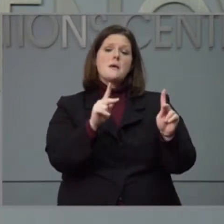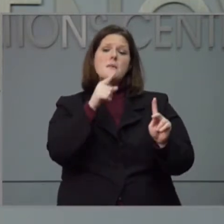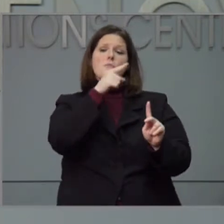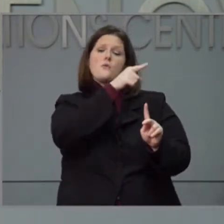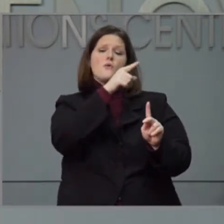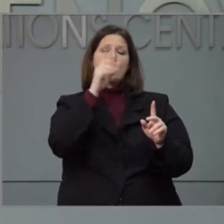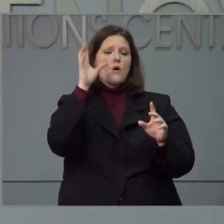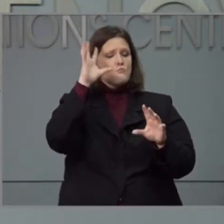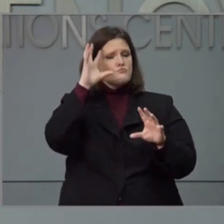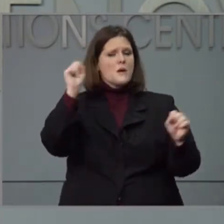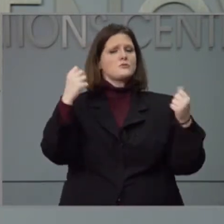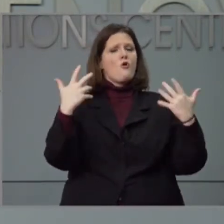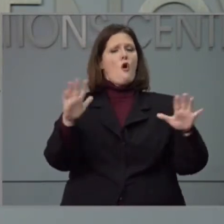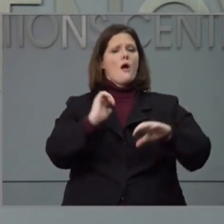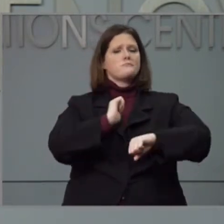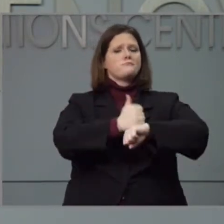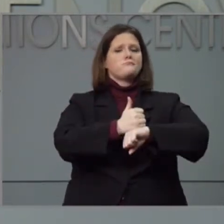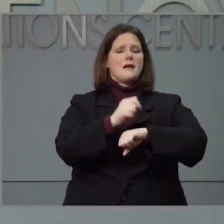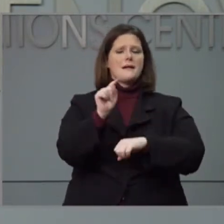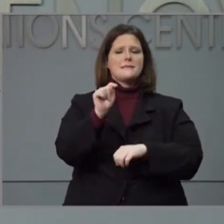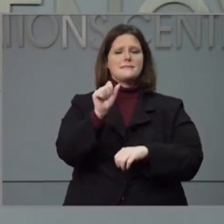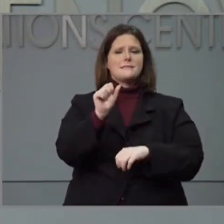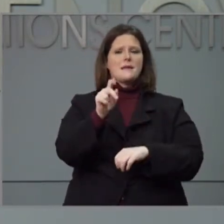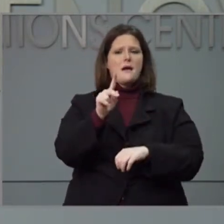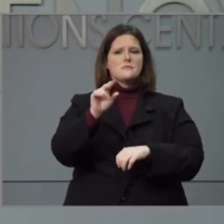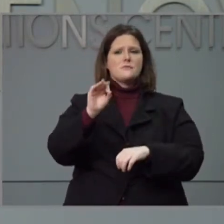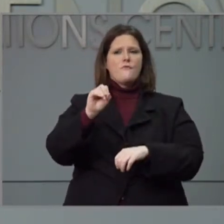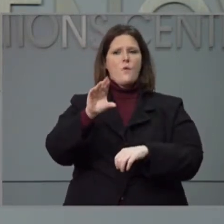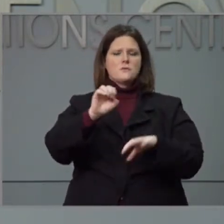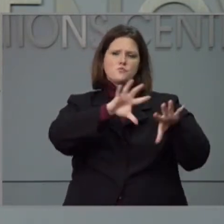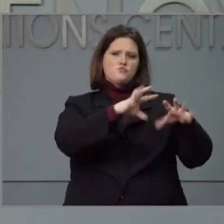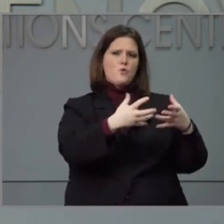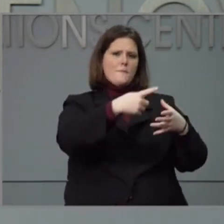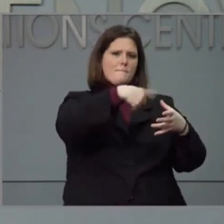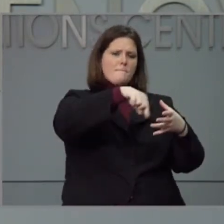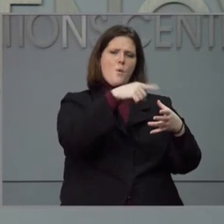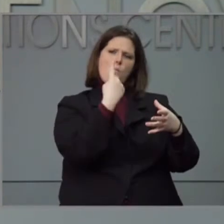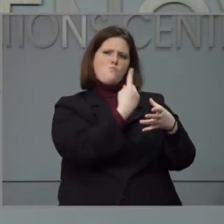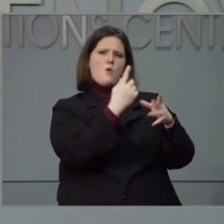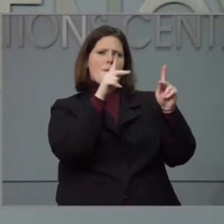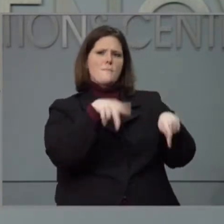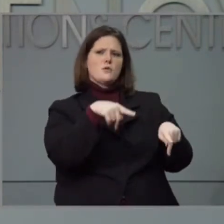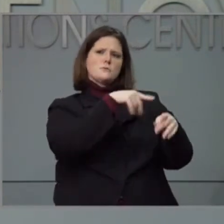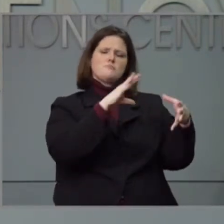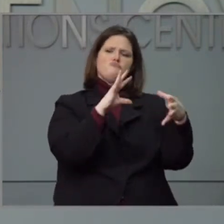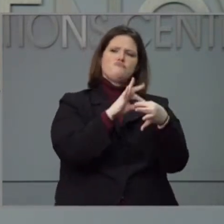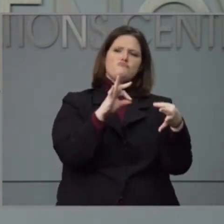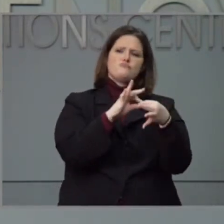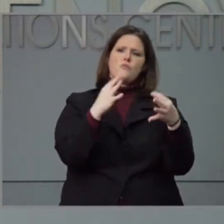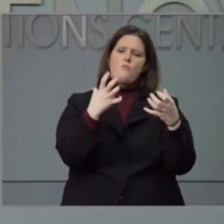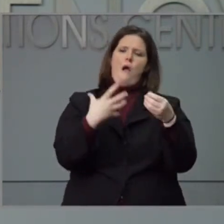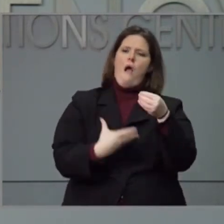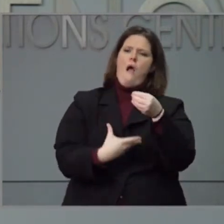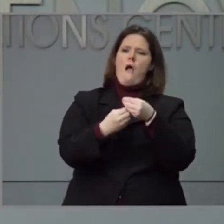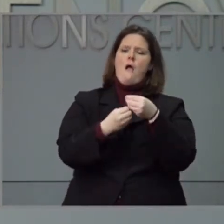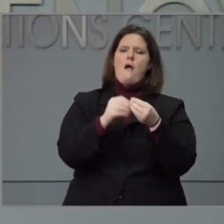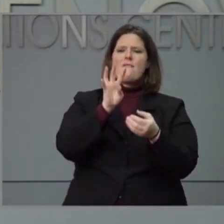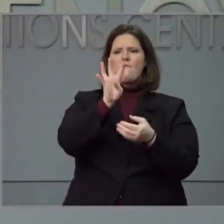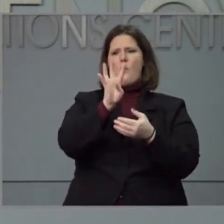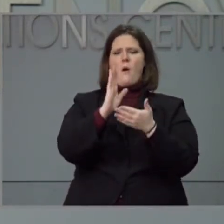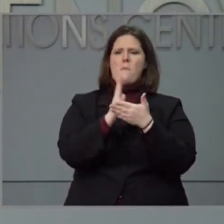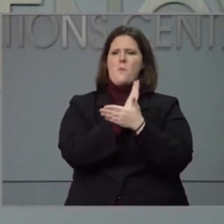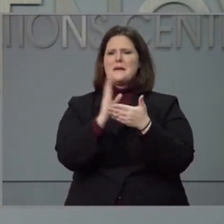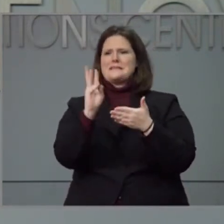the president-elect has put together, one member has talked about the idea of a 4 to 6 week